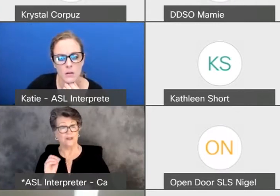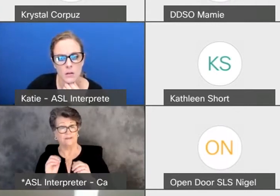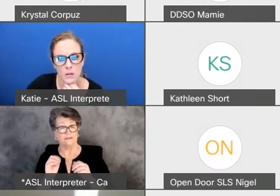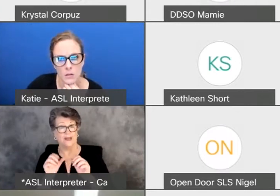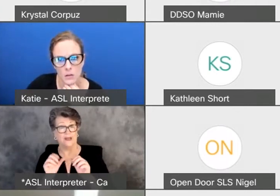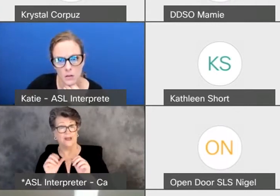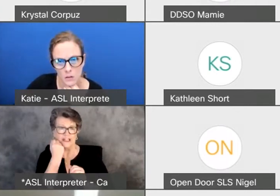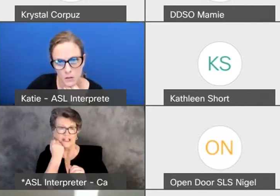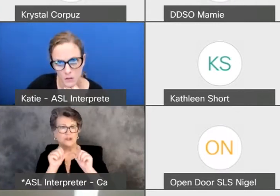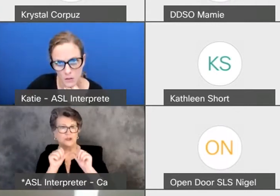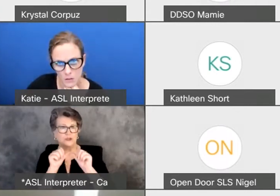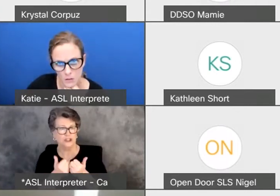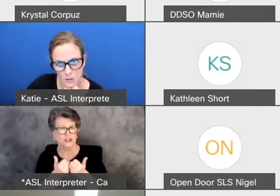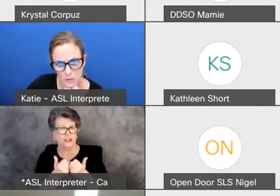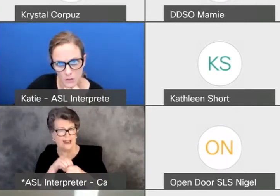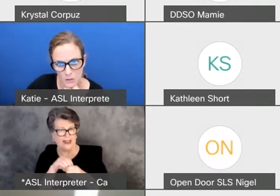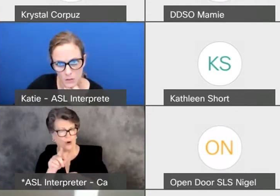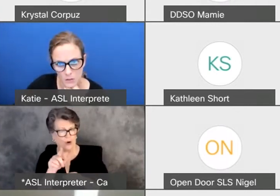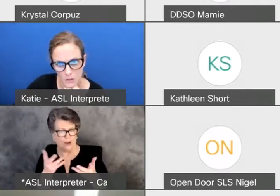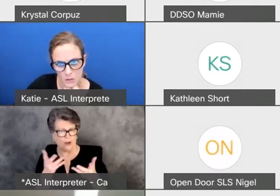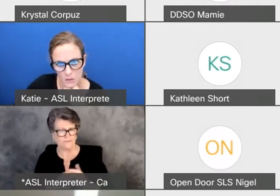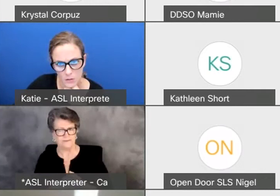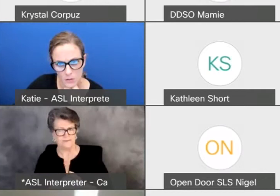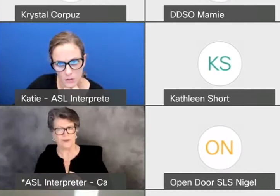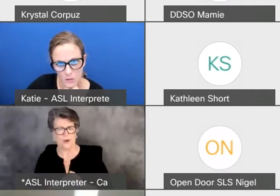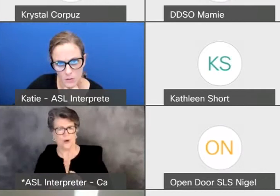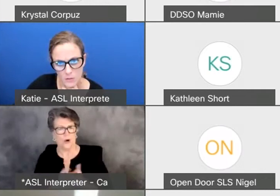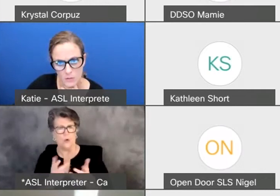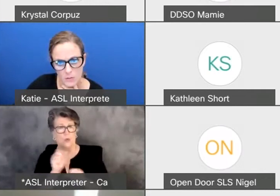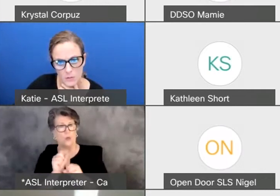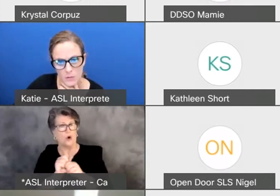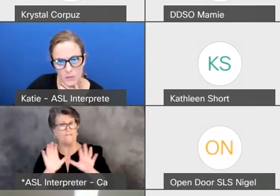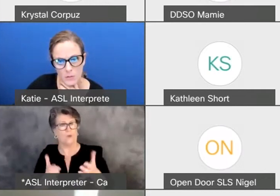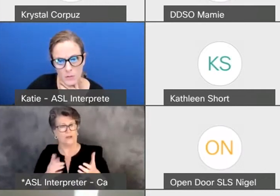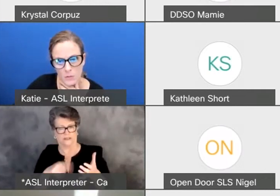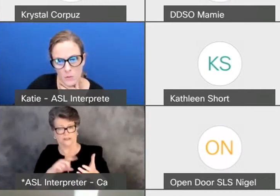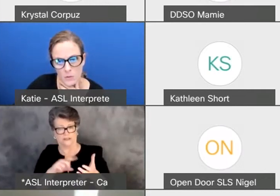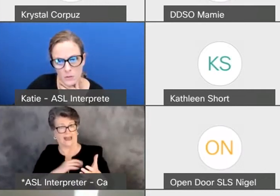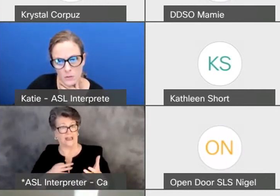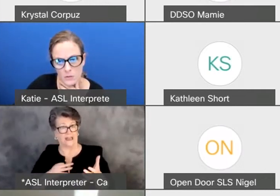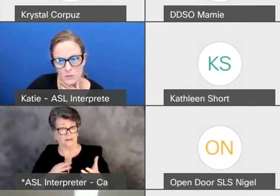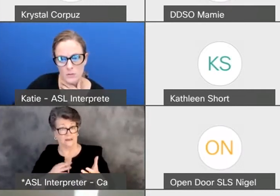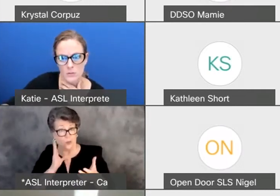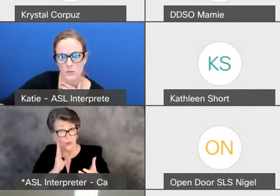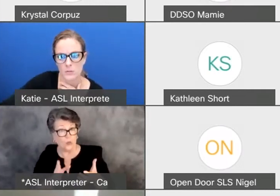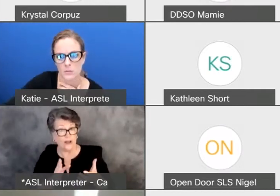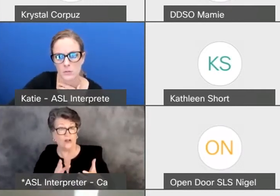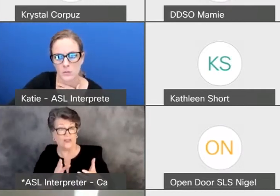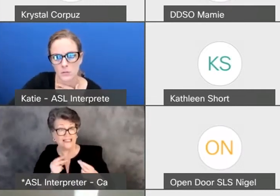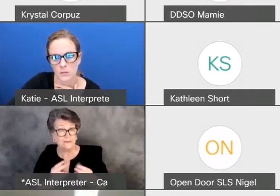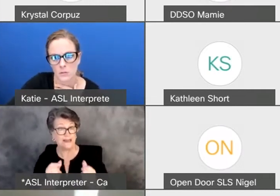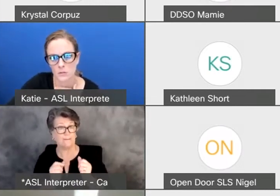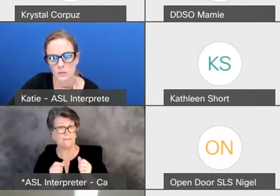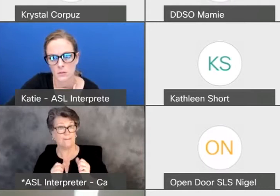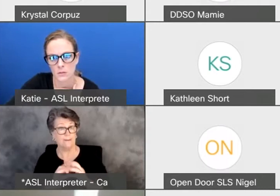I think most importantly for you all is, what are, workforce wise, are they going to speed up the implementation